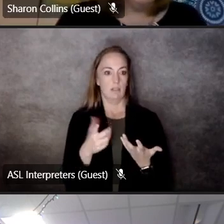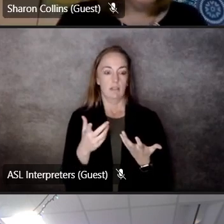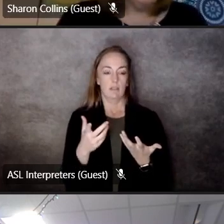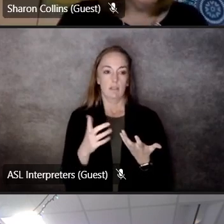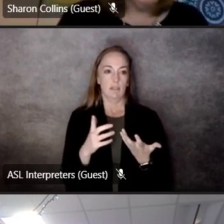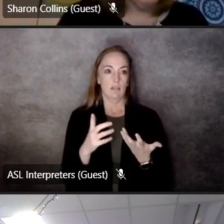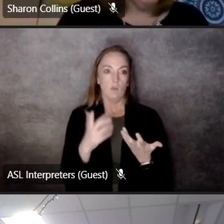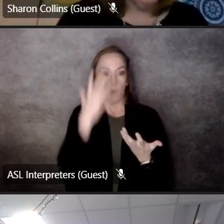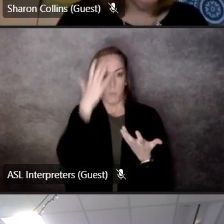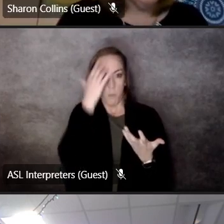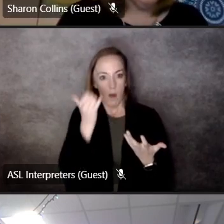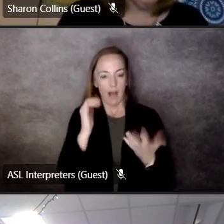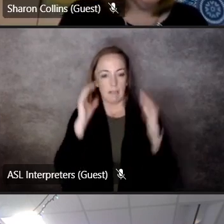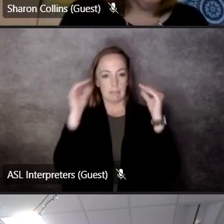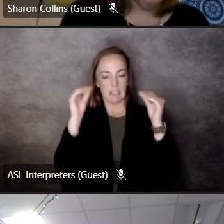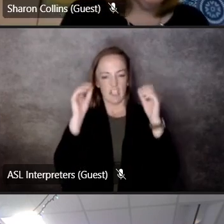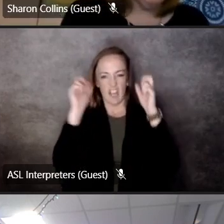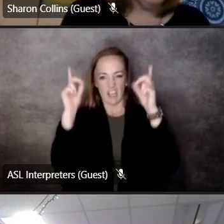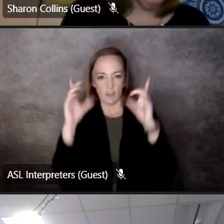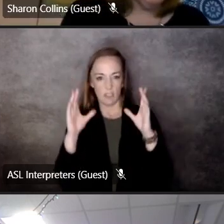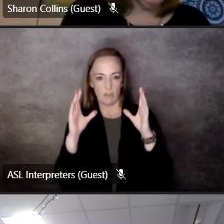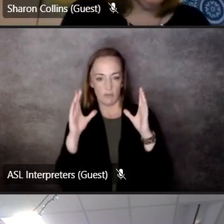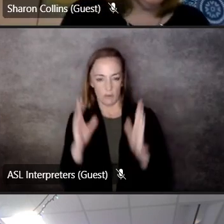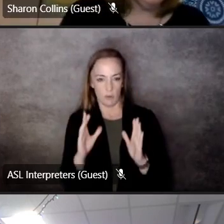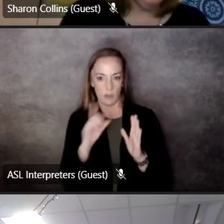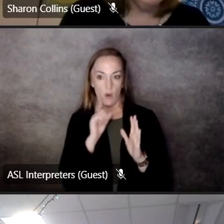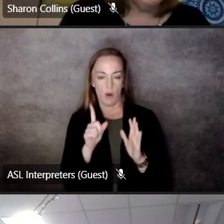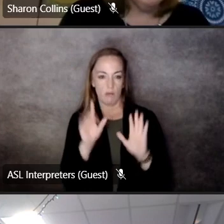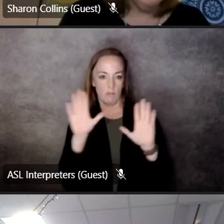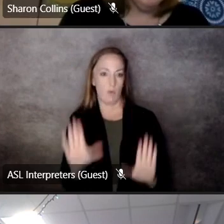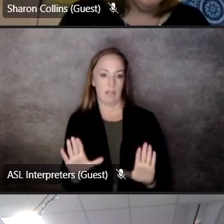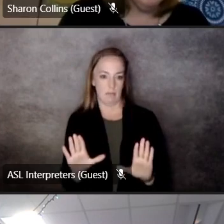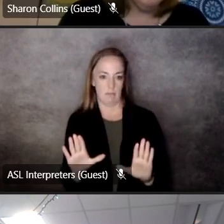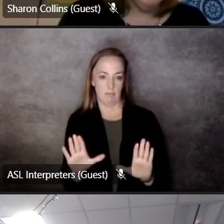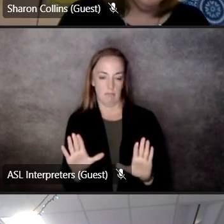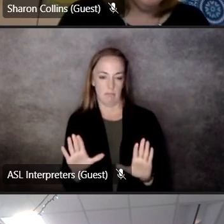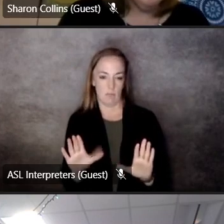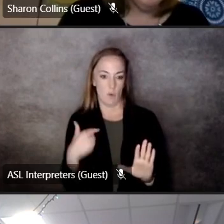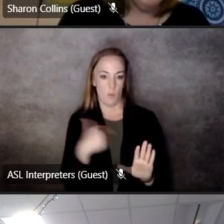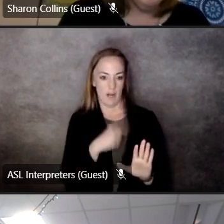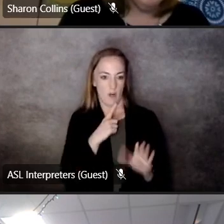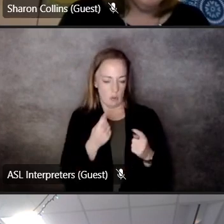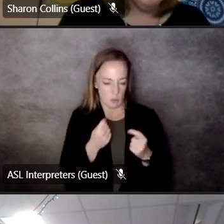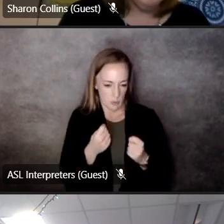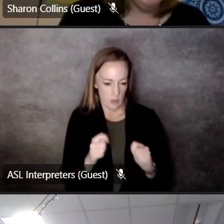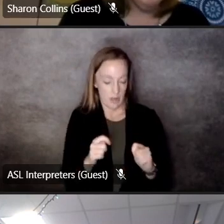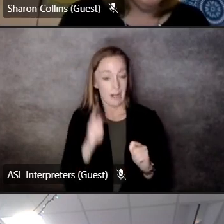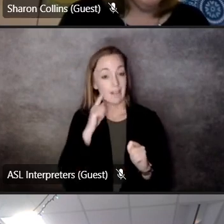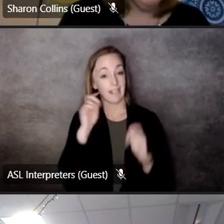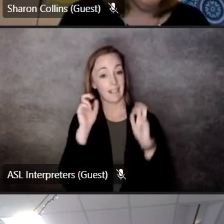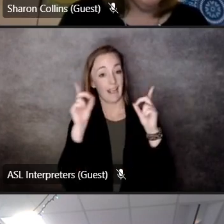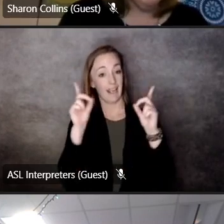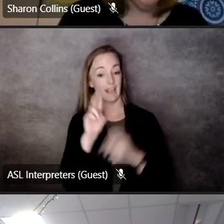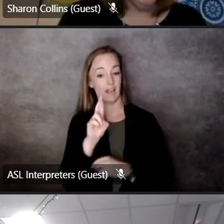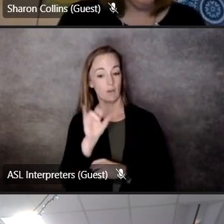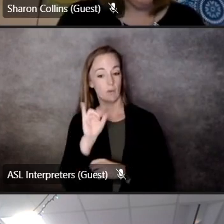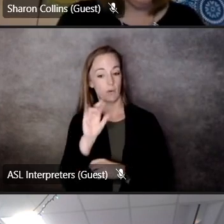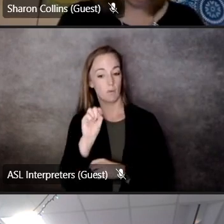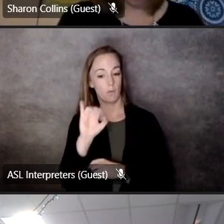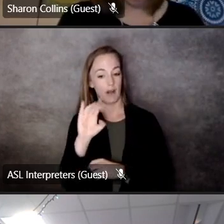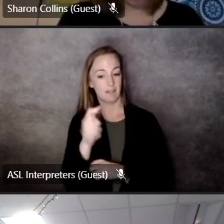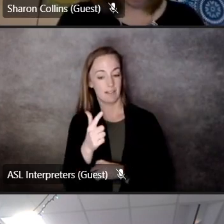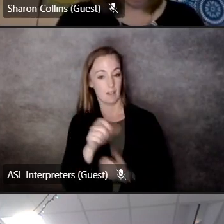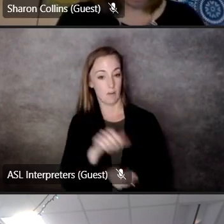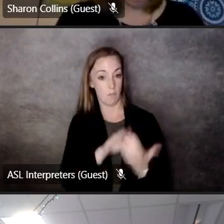So we're trying in small increments. I think the Ed Rising approach is an important one.